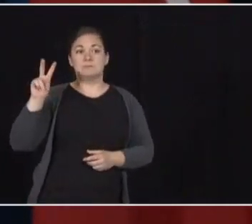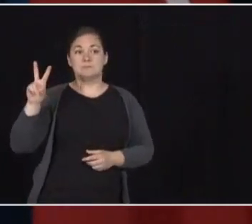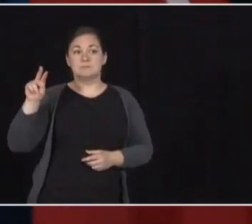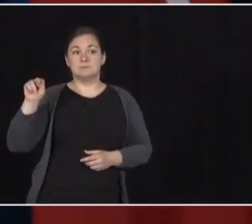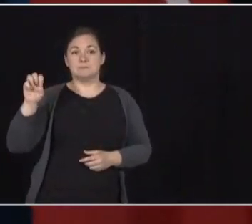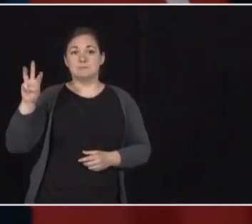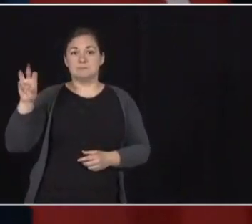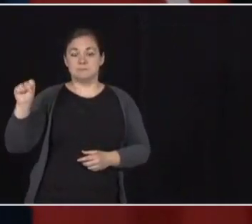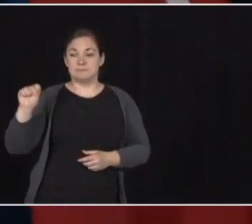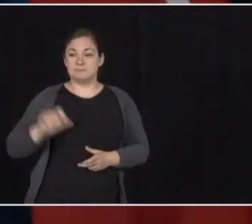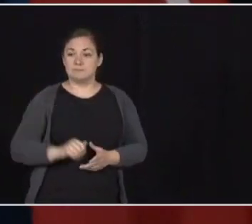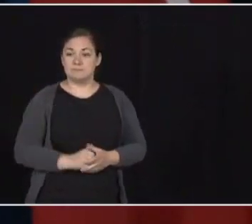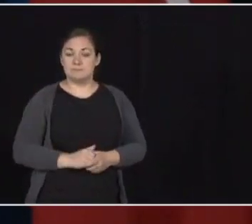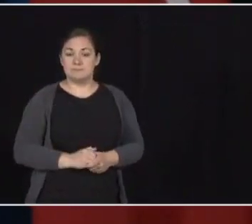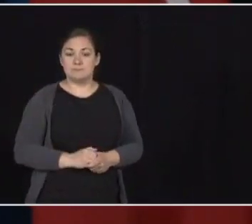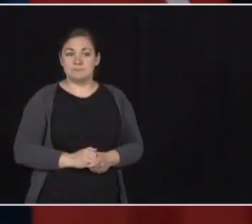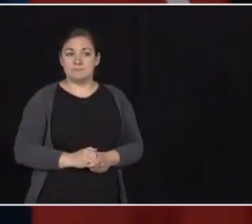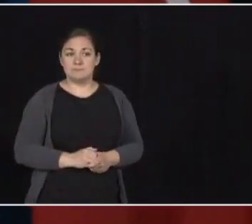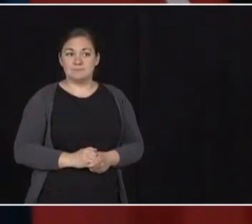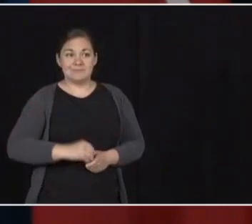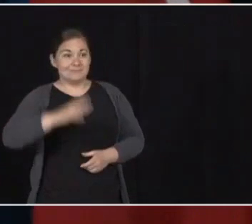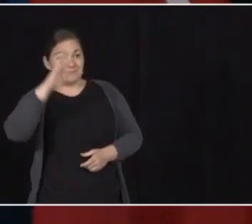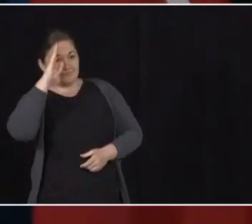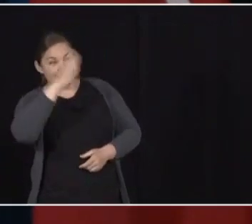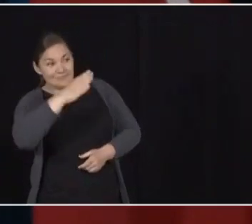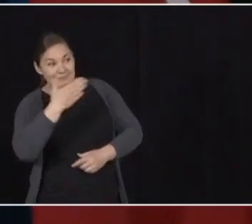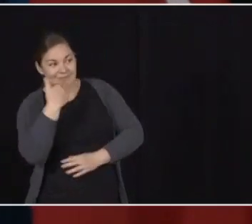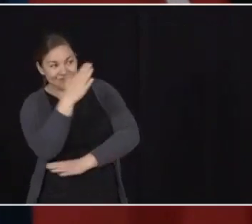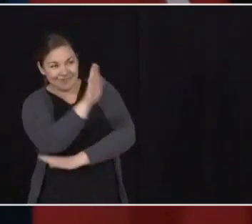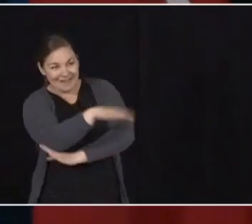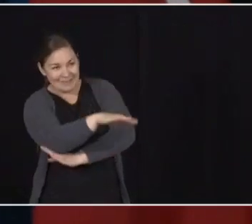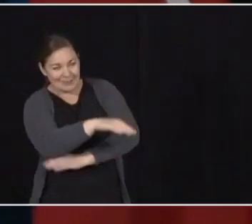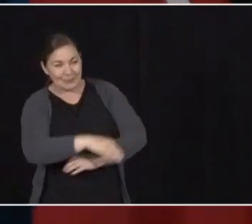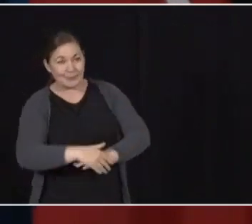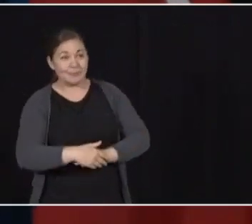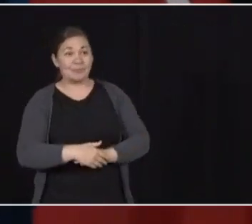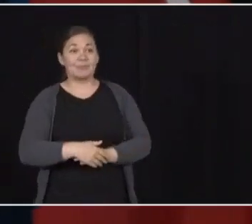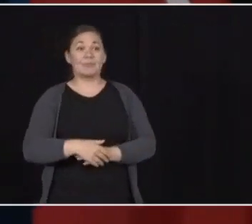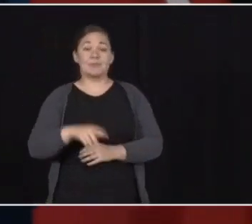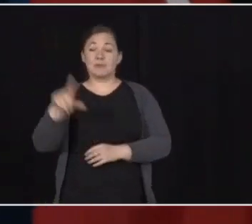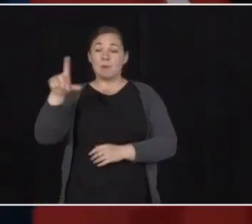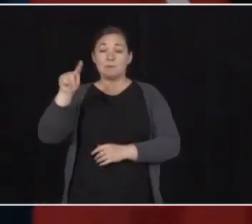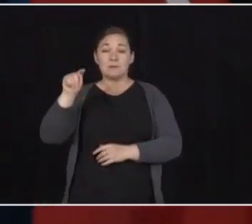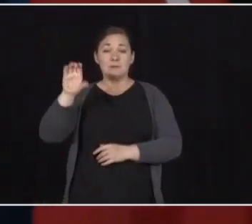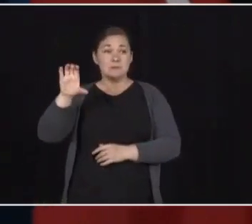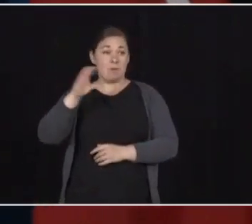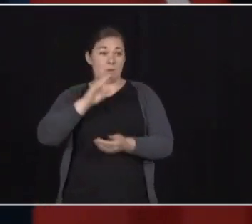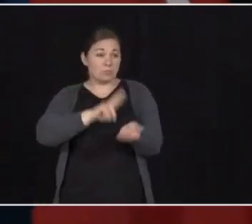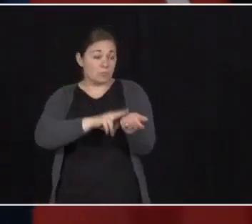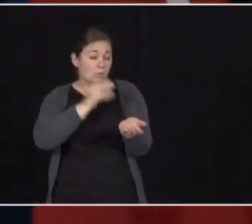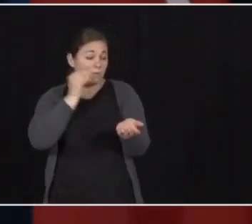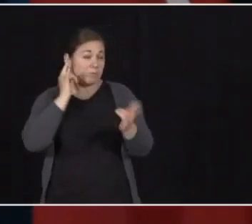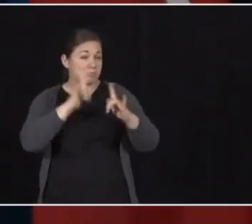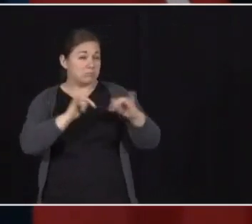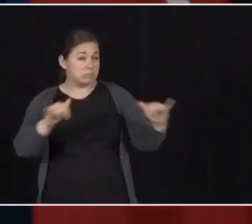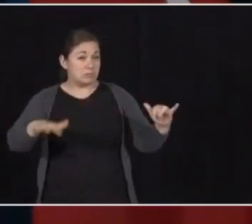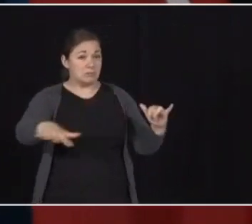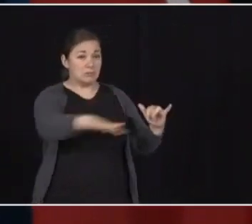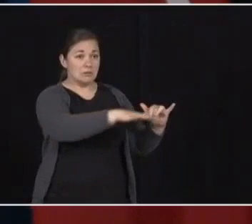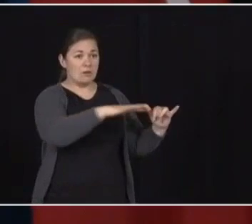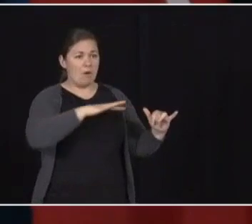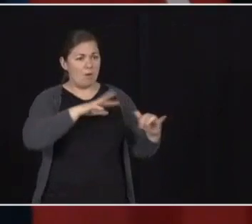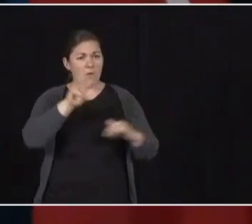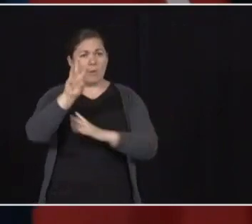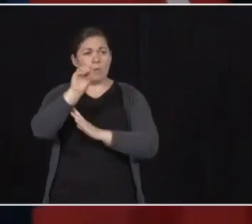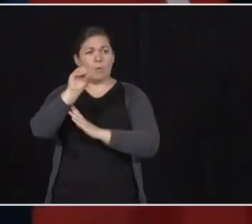ahead. Hi, good afternoon, Premier. On long-term care, there are calls to take over Woodbridge Vista, given that staff